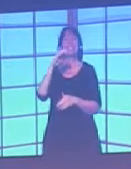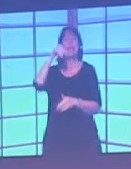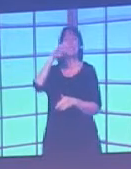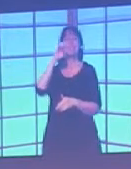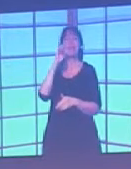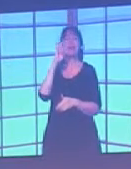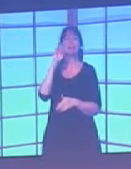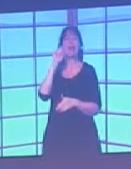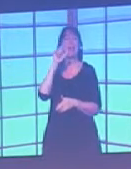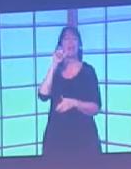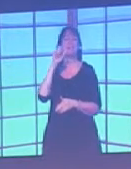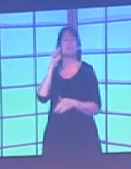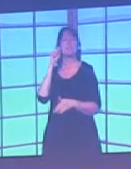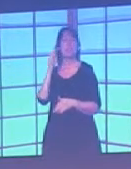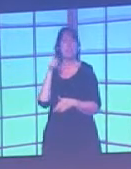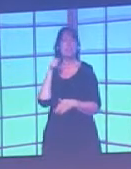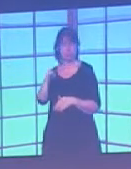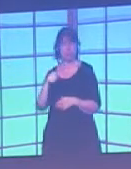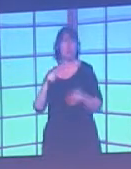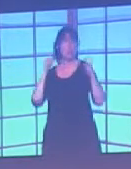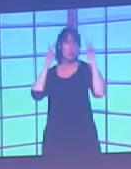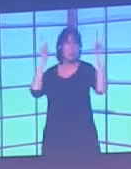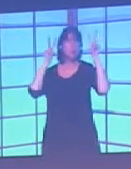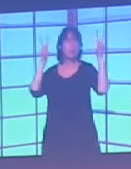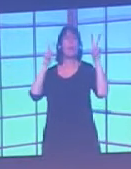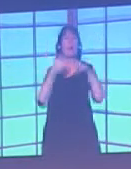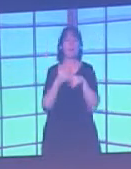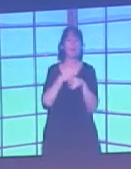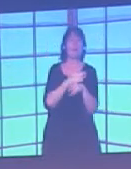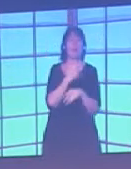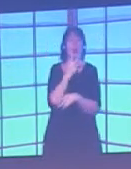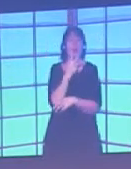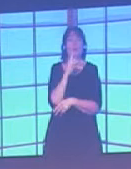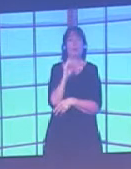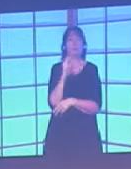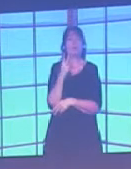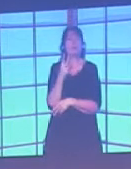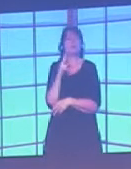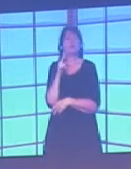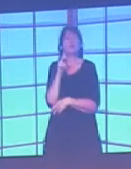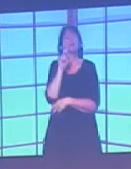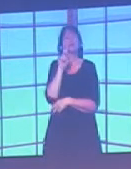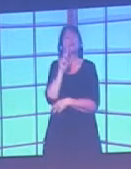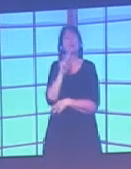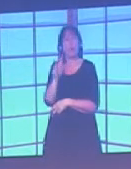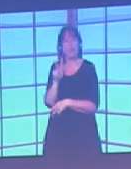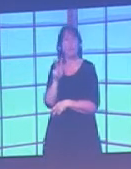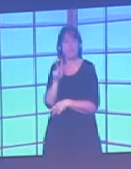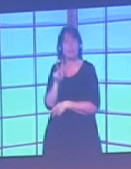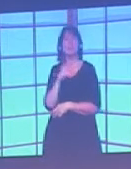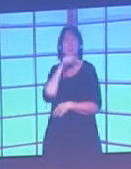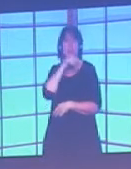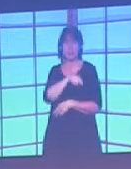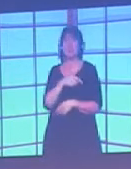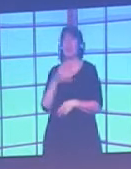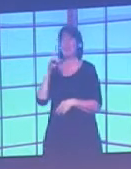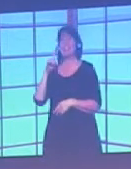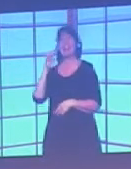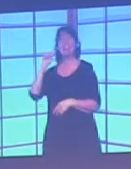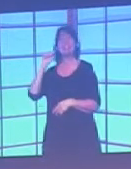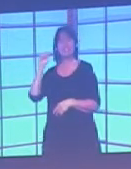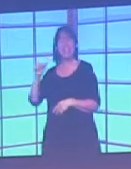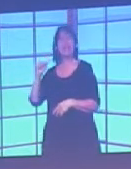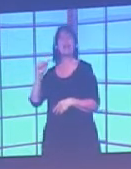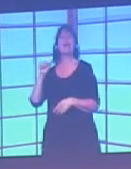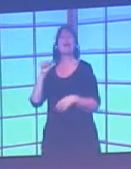They started work with disabled supporters before Euro 2012, and 2 years ago they launched DSA Metal Hearts,